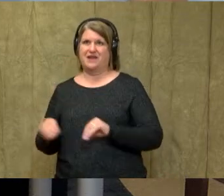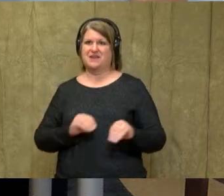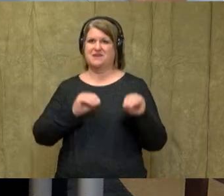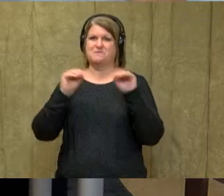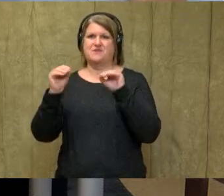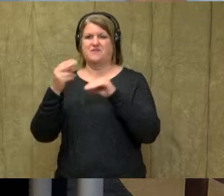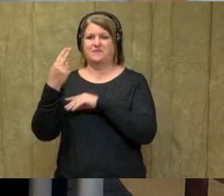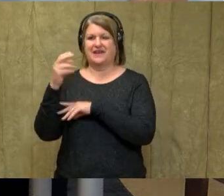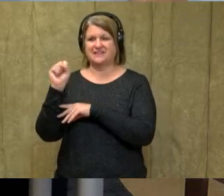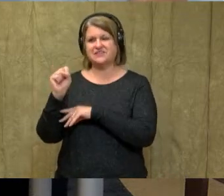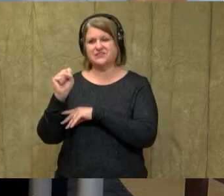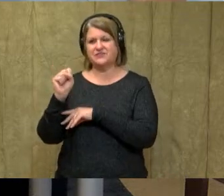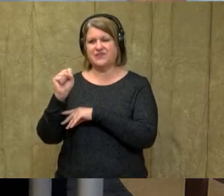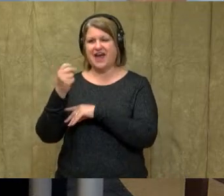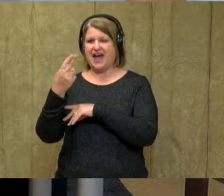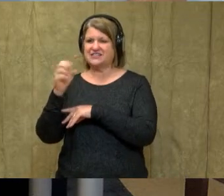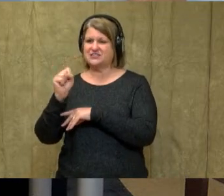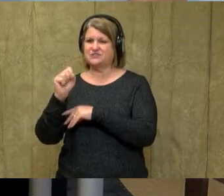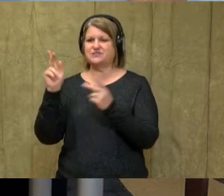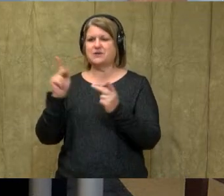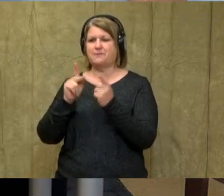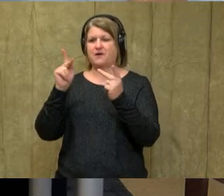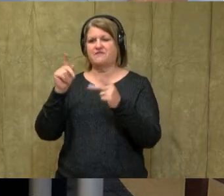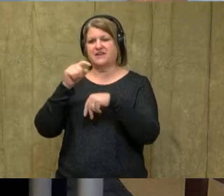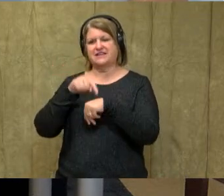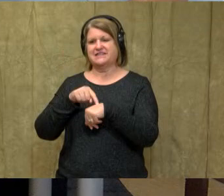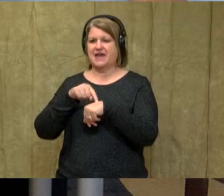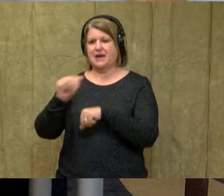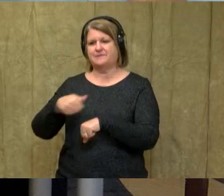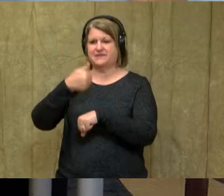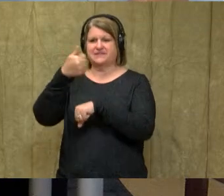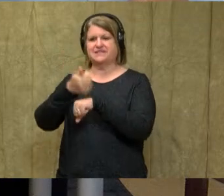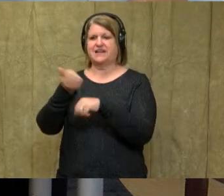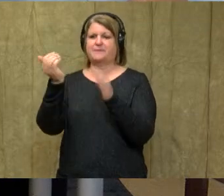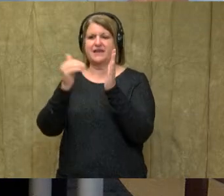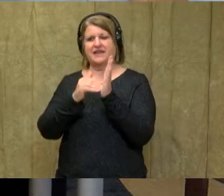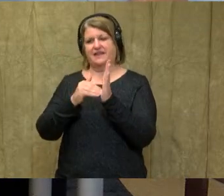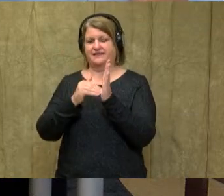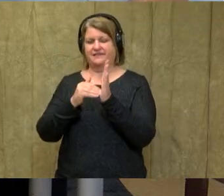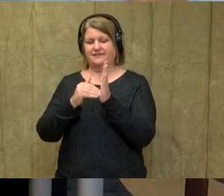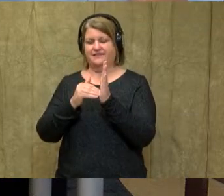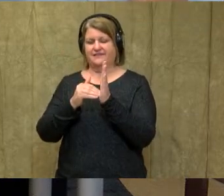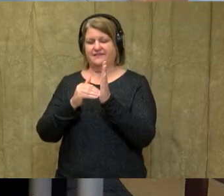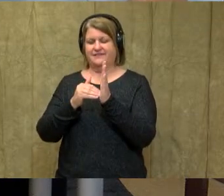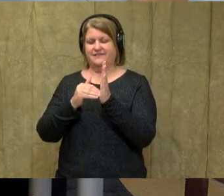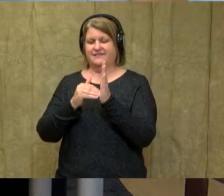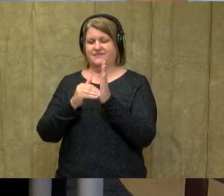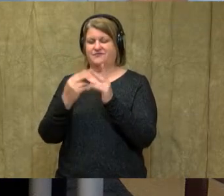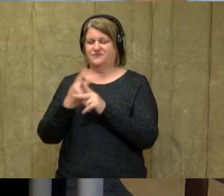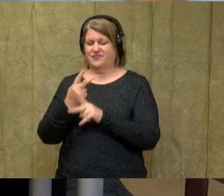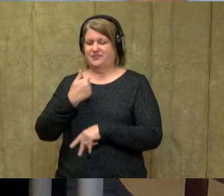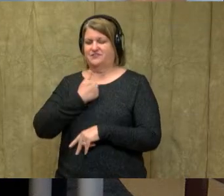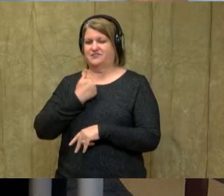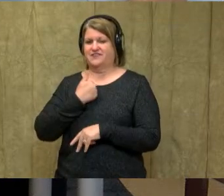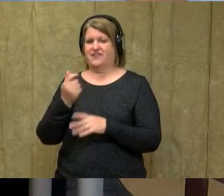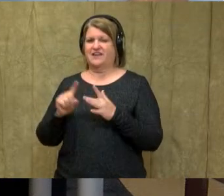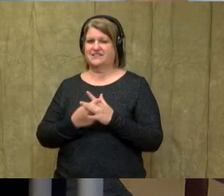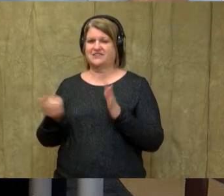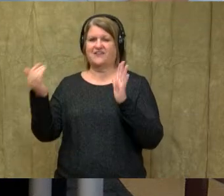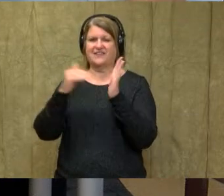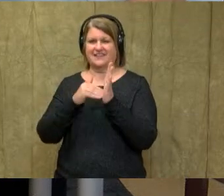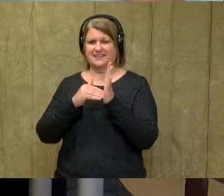the perfect time to reset, to redeem yourself, redefine yourself, and start over.